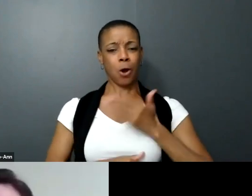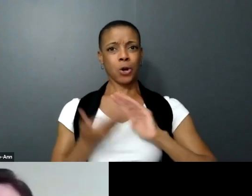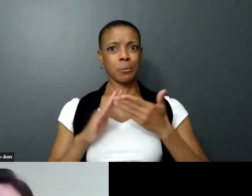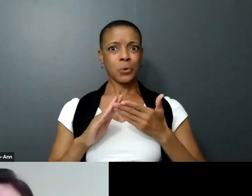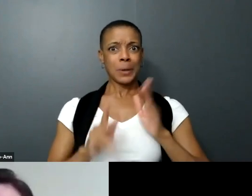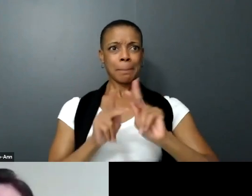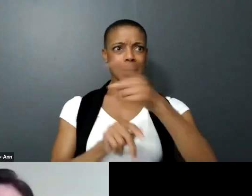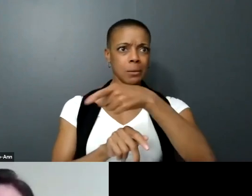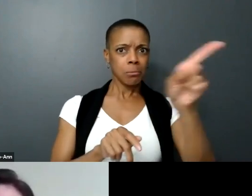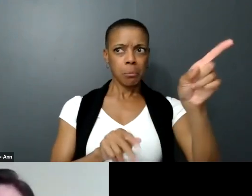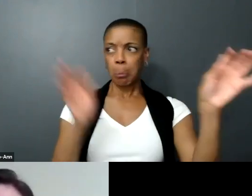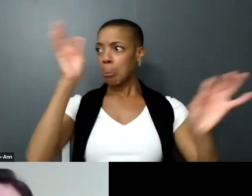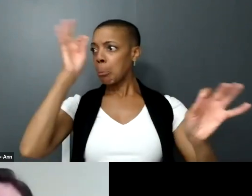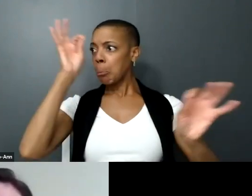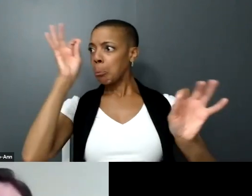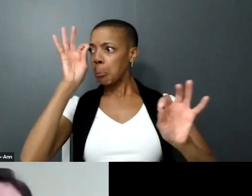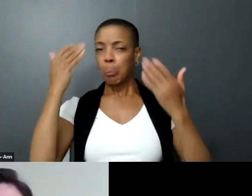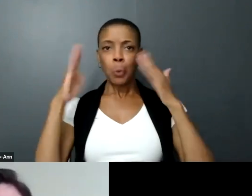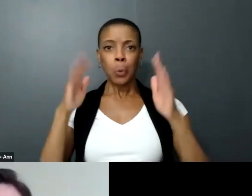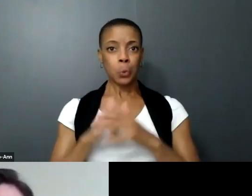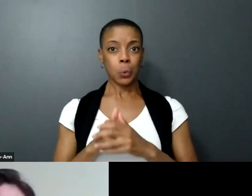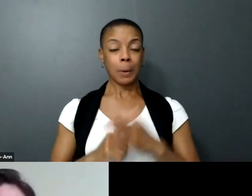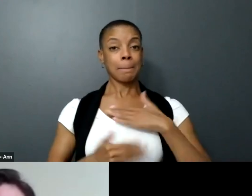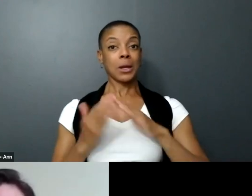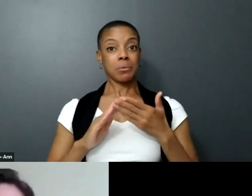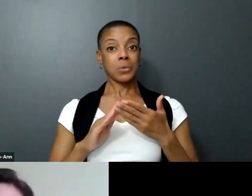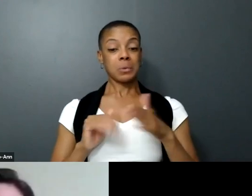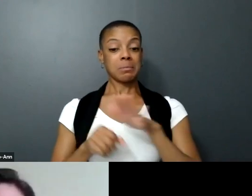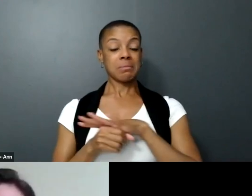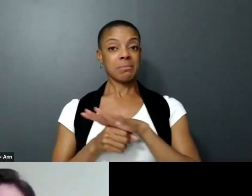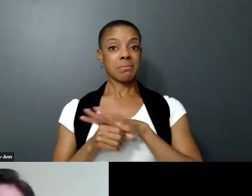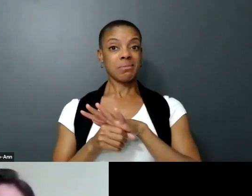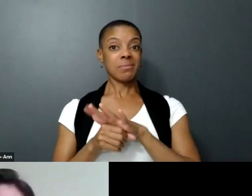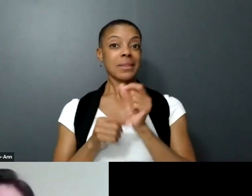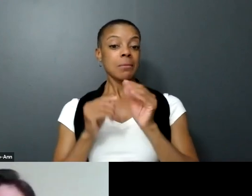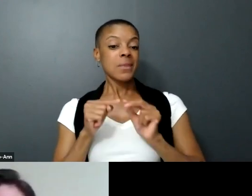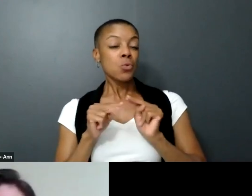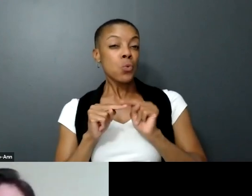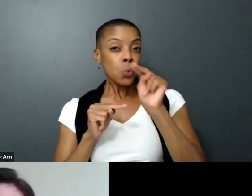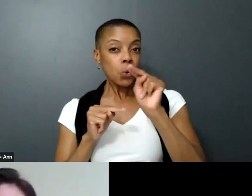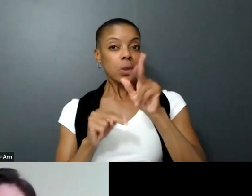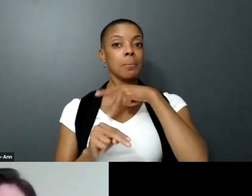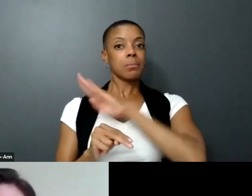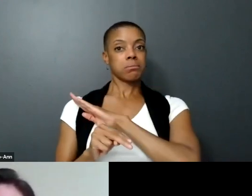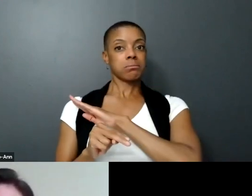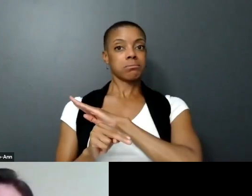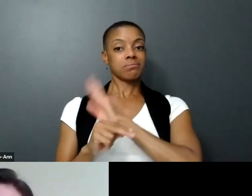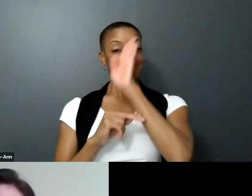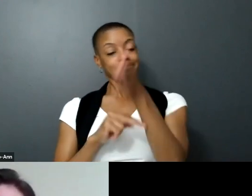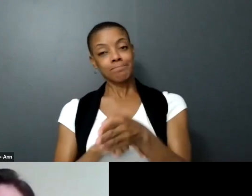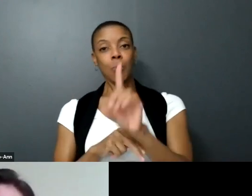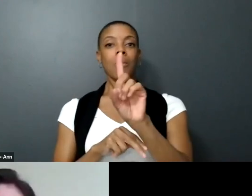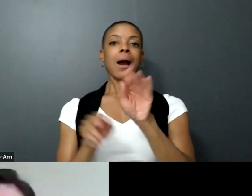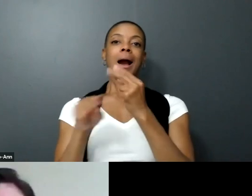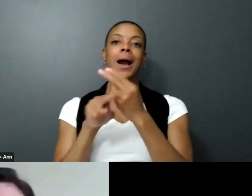and Curve Lake First Nation. My community is located only a little bit north of Peterborough, a straight shot down Highway